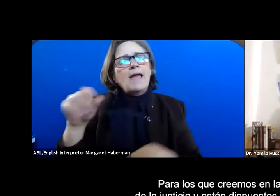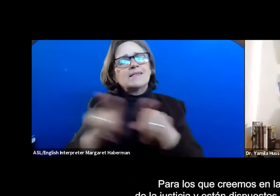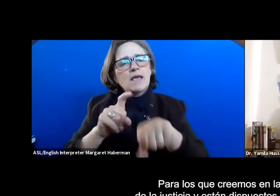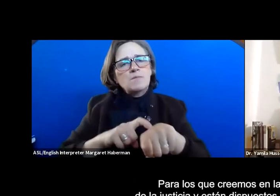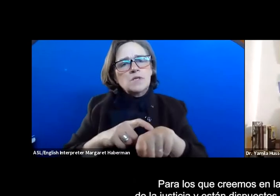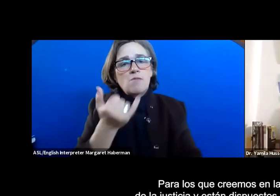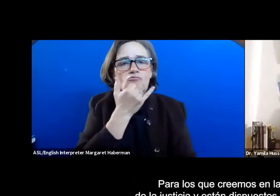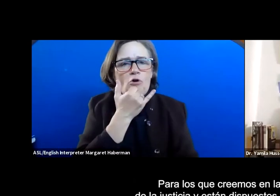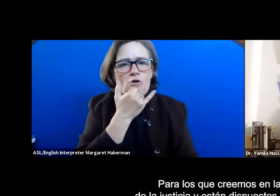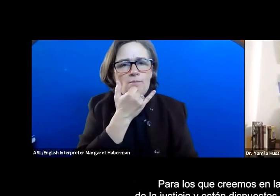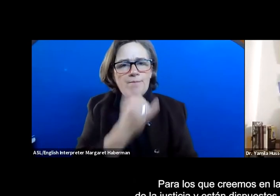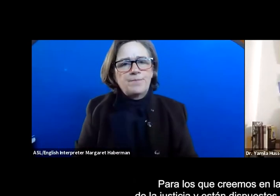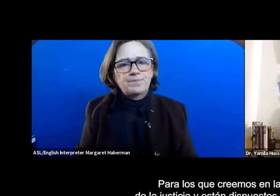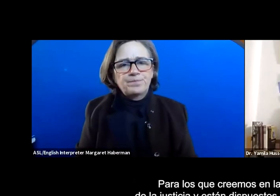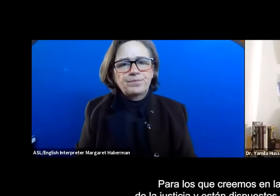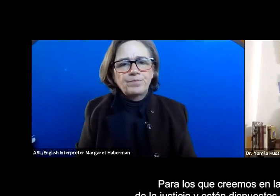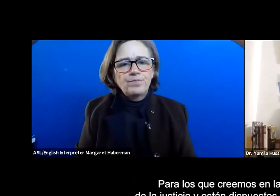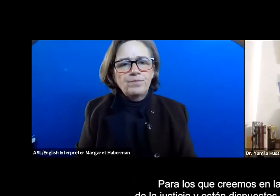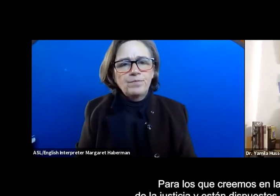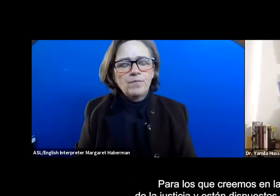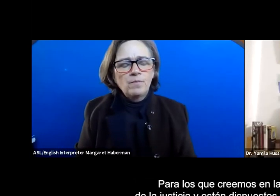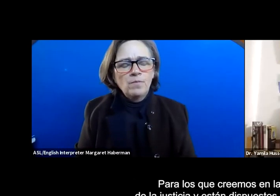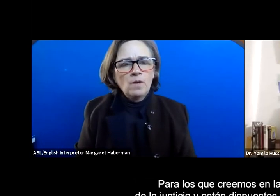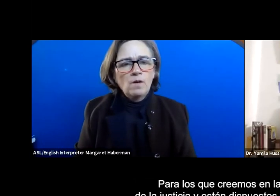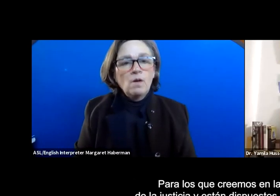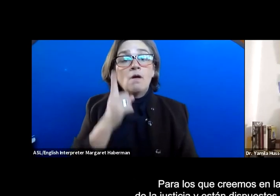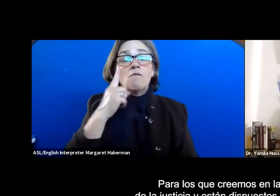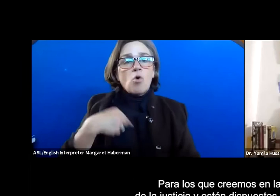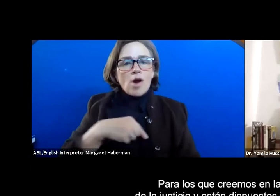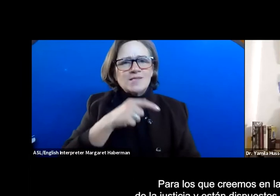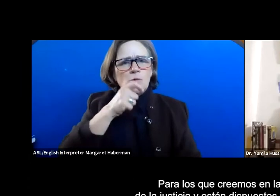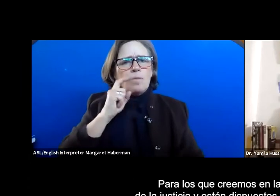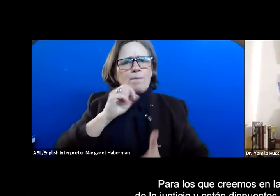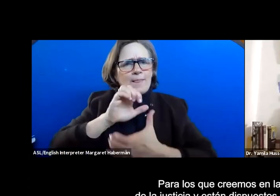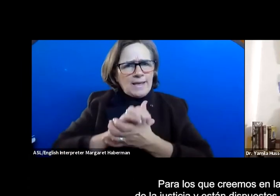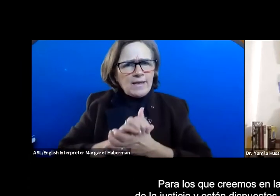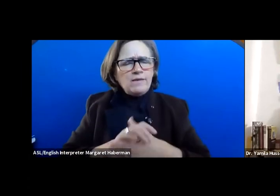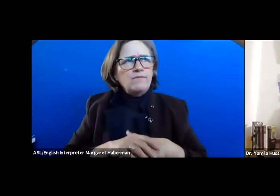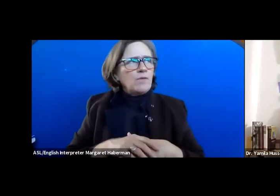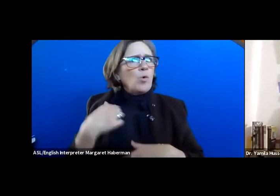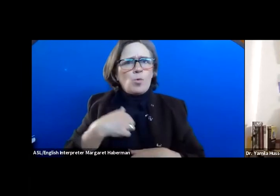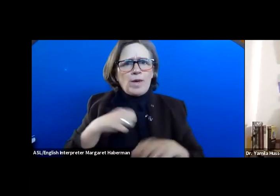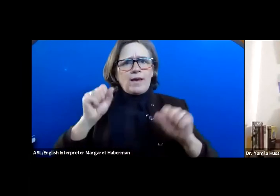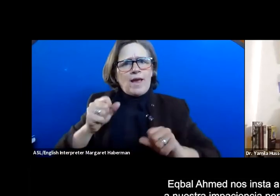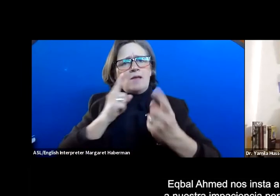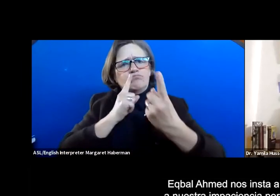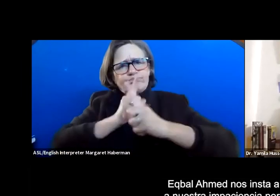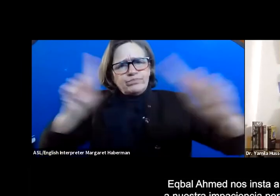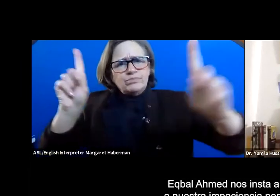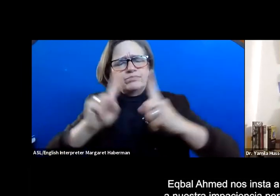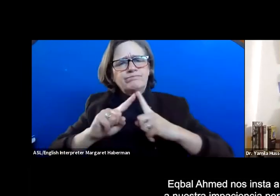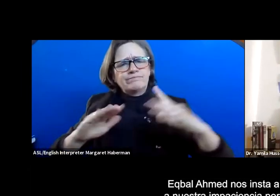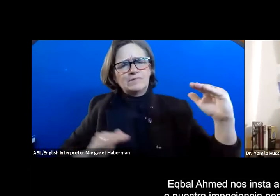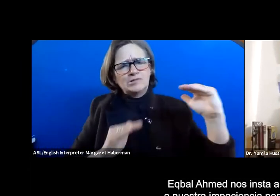For those of us who believe in the possibility of justice and are willing to fight for it, Eqbal